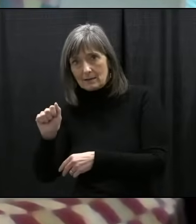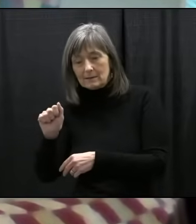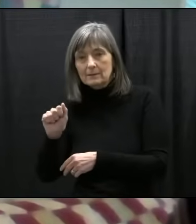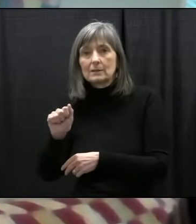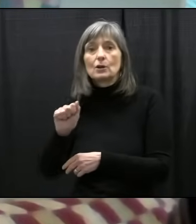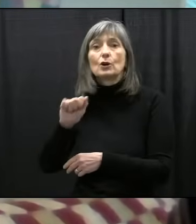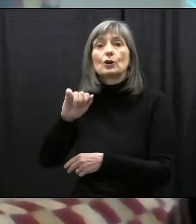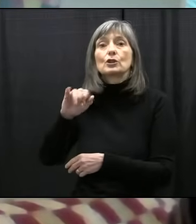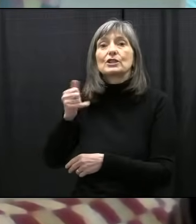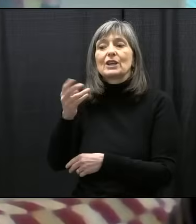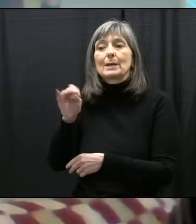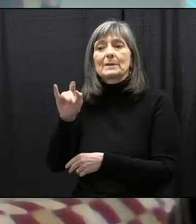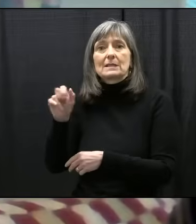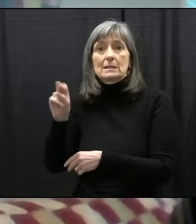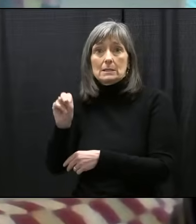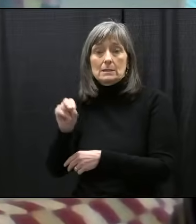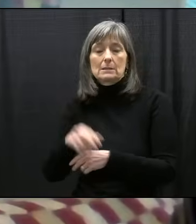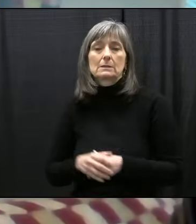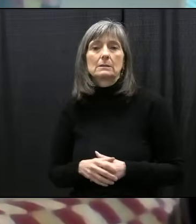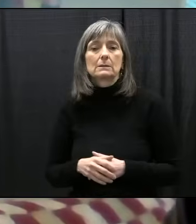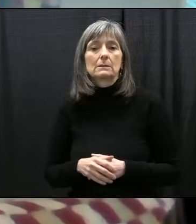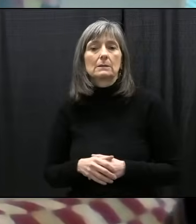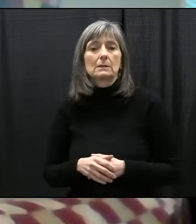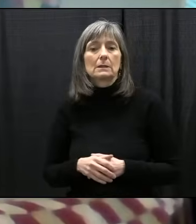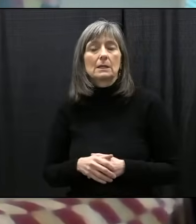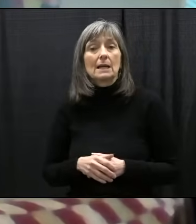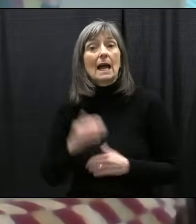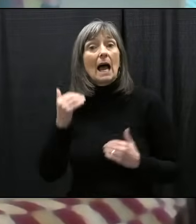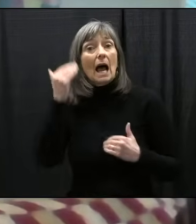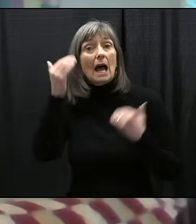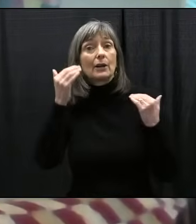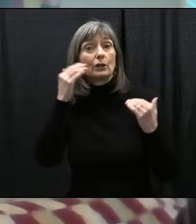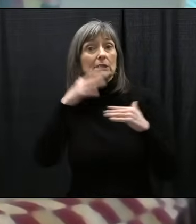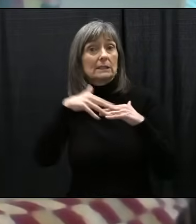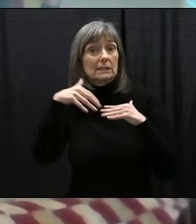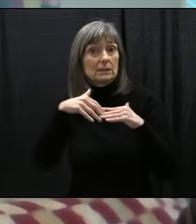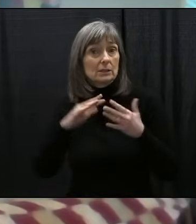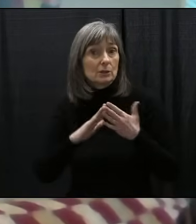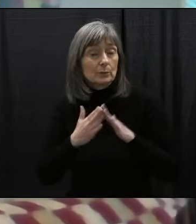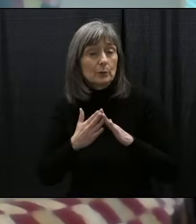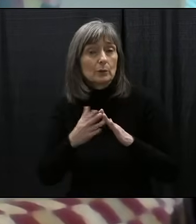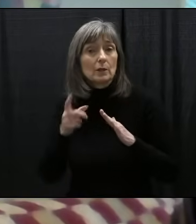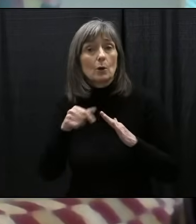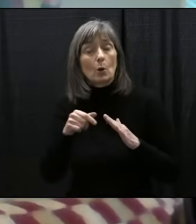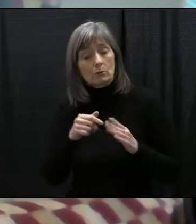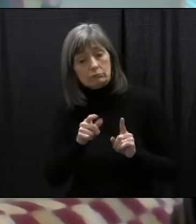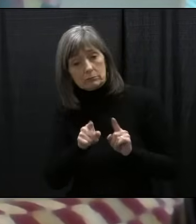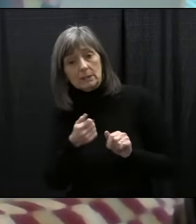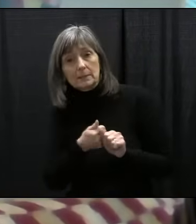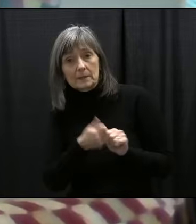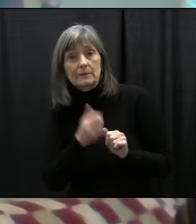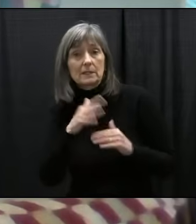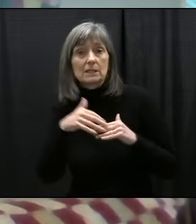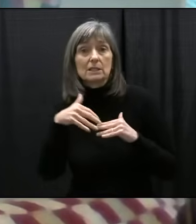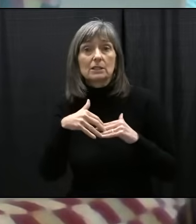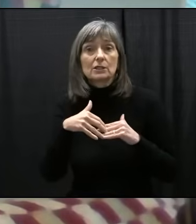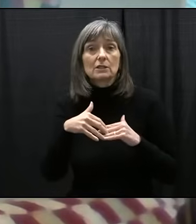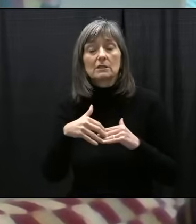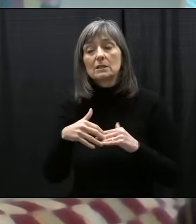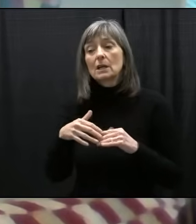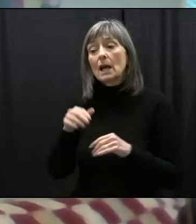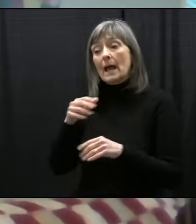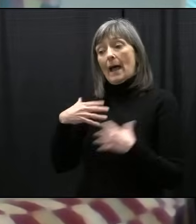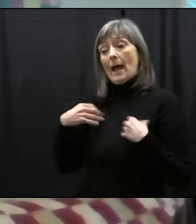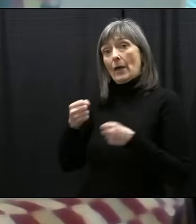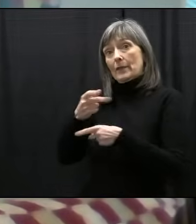Janssen. The adults in Indigenous communities or who identify as Indigenous. Frontline healthcare